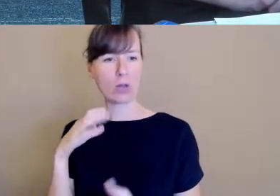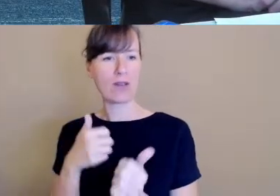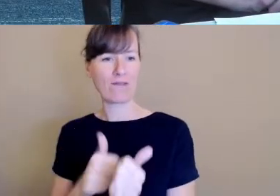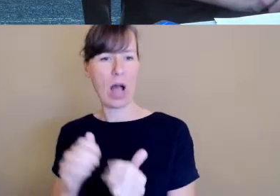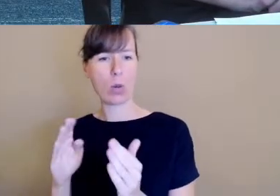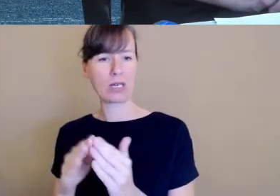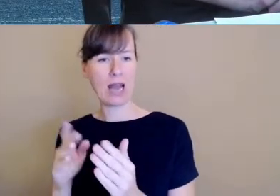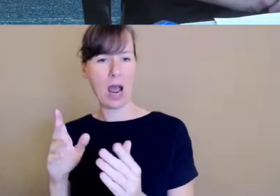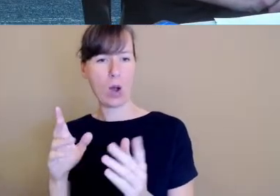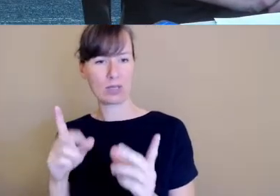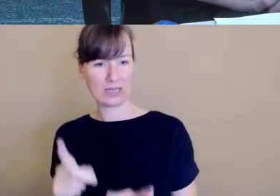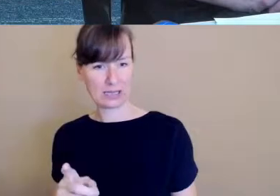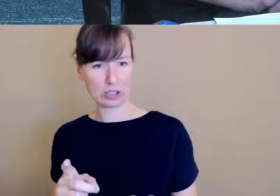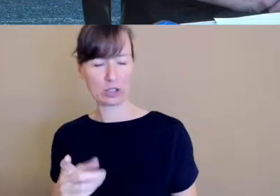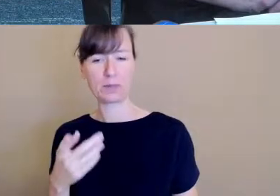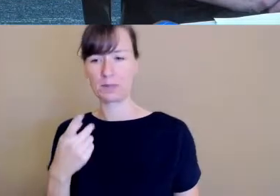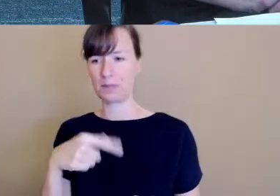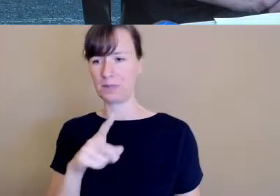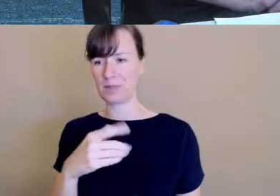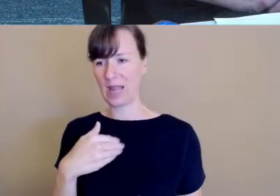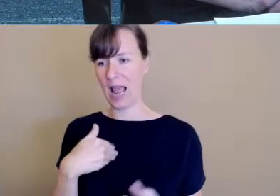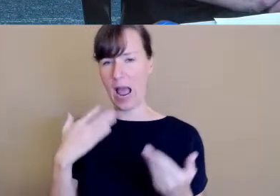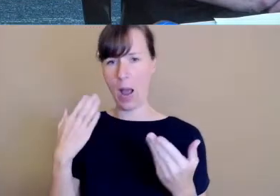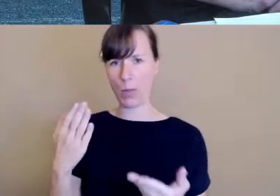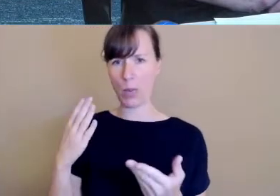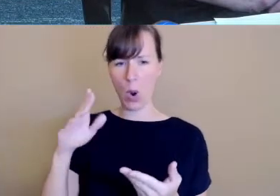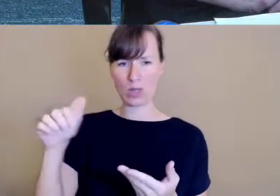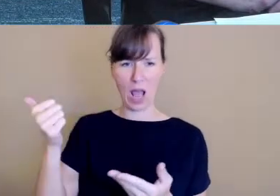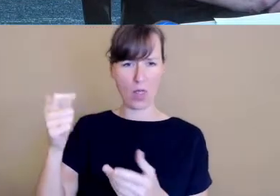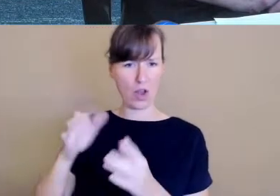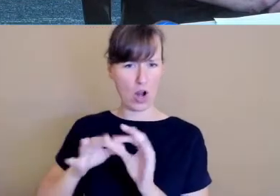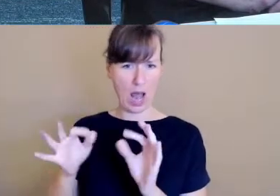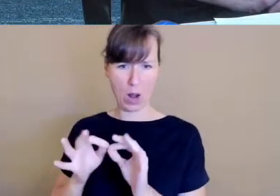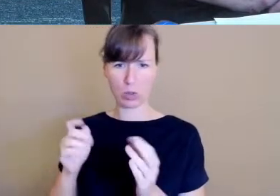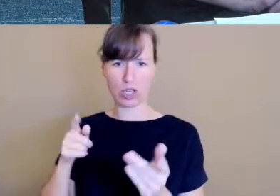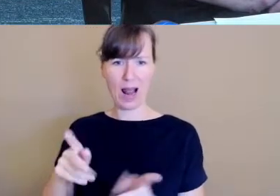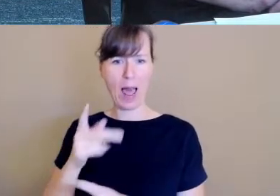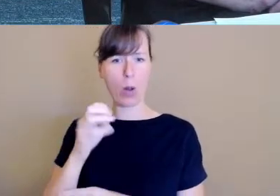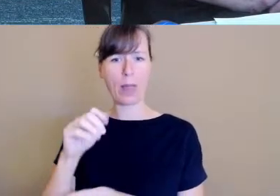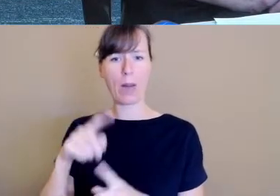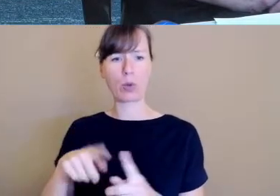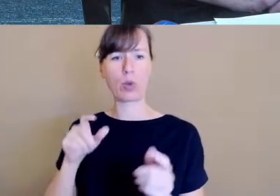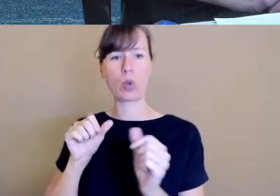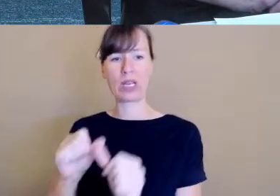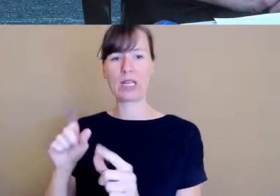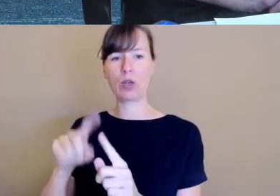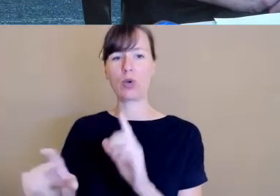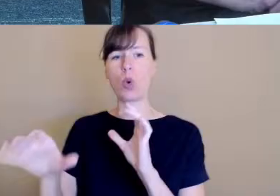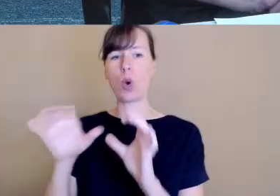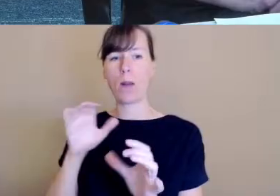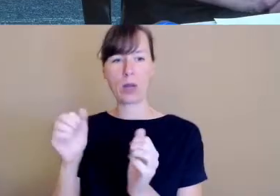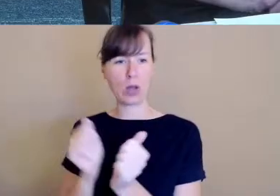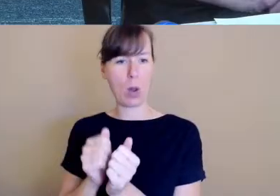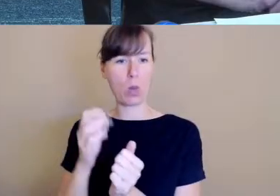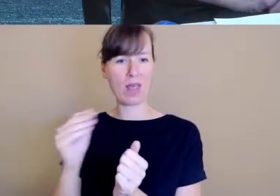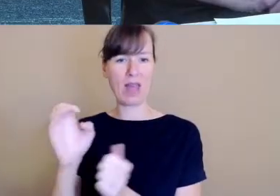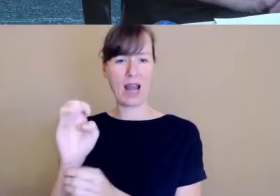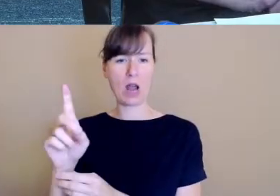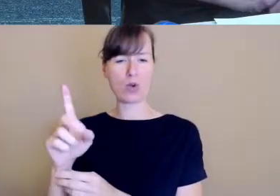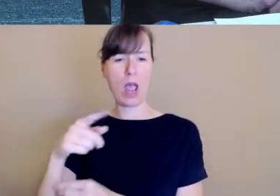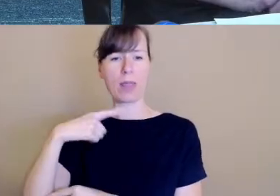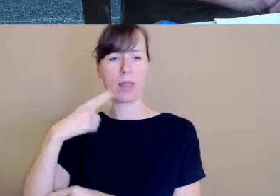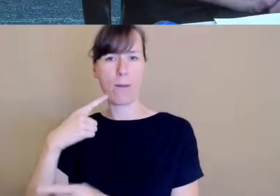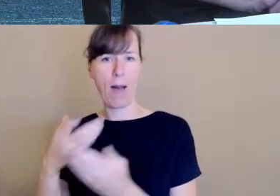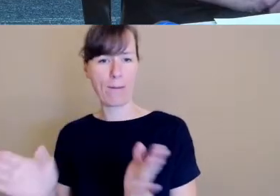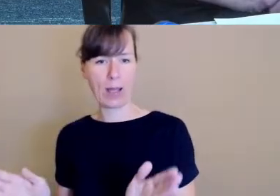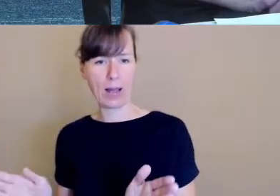public. The unresolved question is how much the committee and its members have limited their ability to discuss disagreements with the town decisions